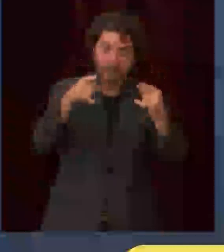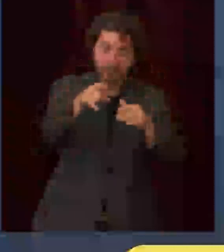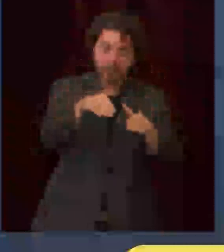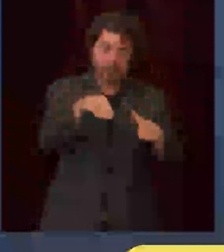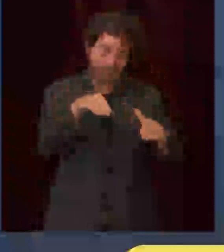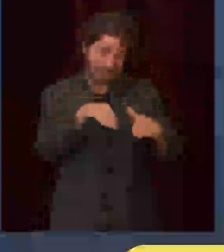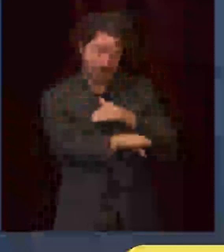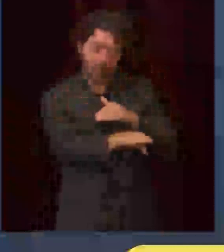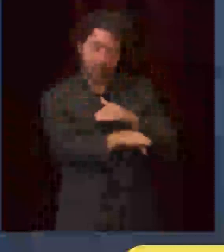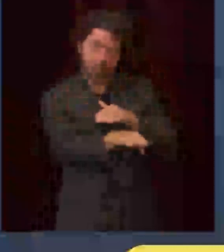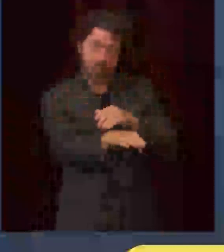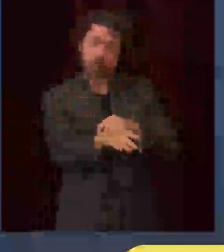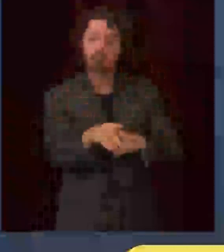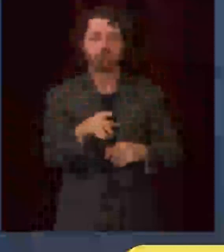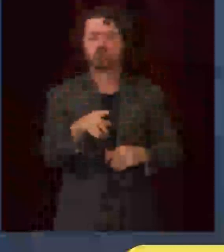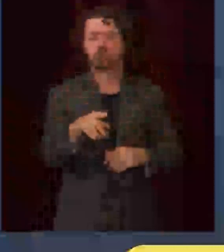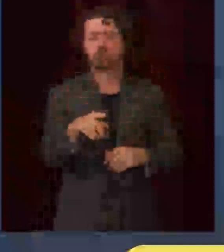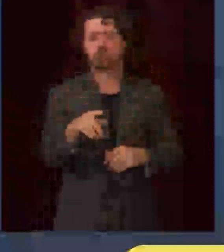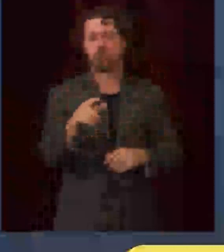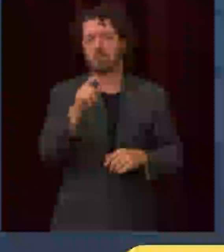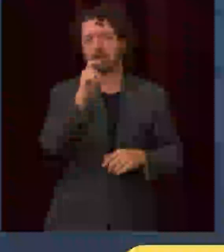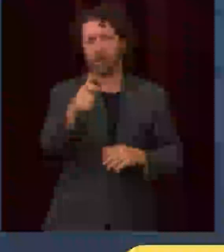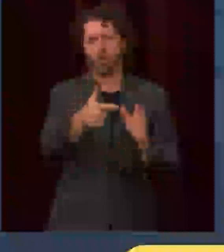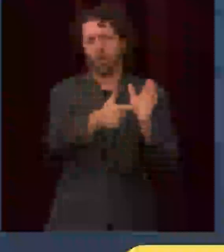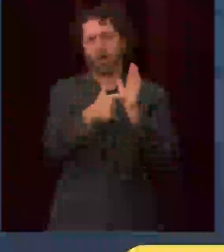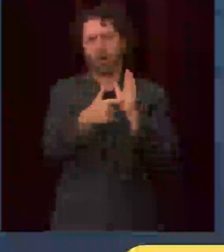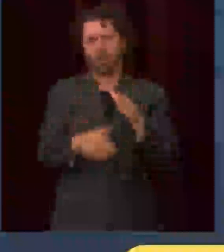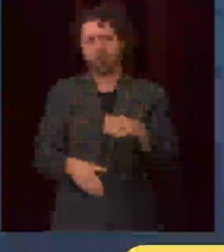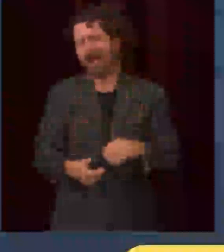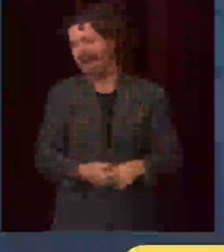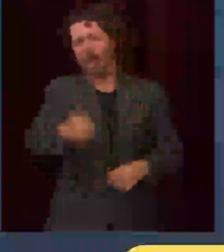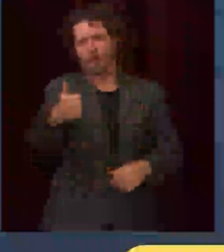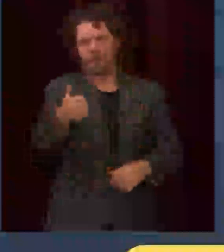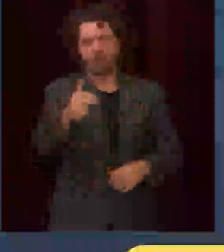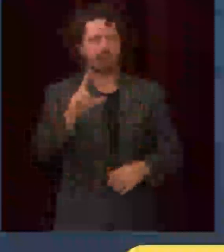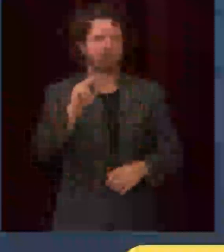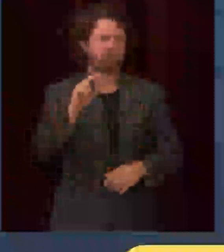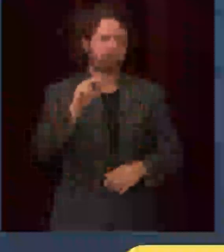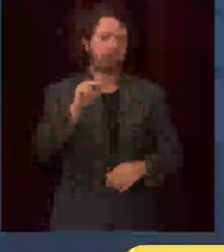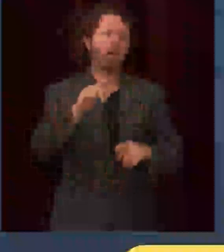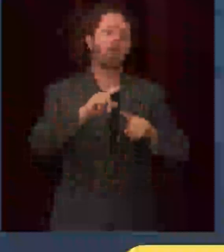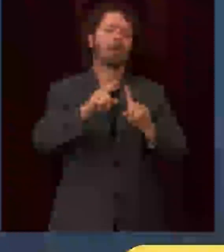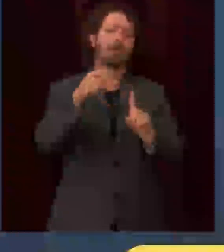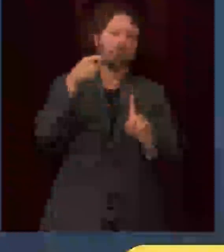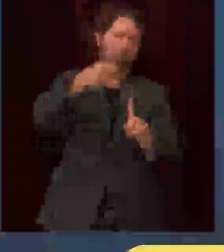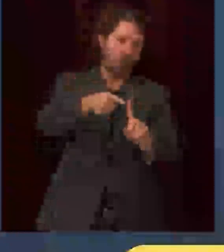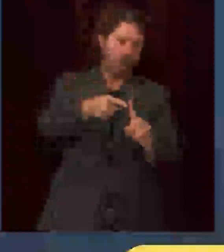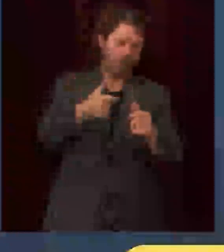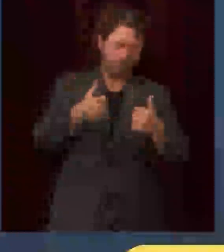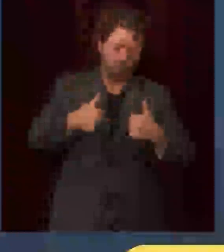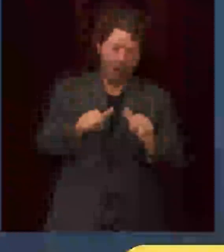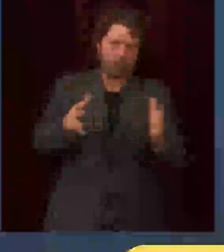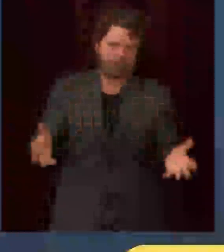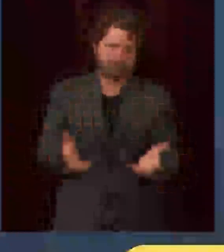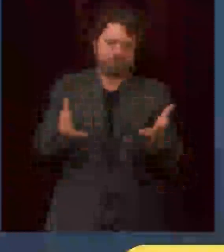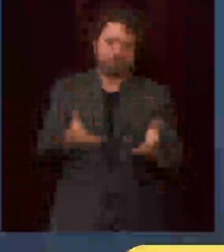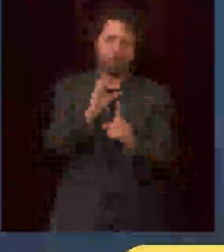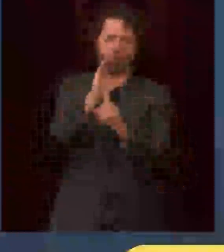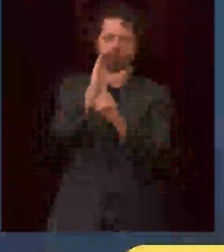And it is becoming culturally kind of the norm in this regard. So we look forward to success on this.